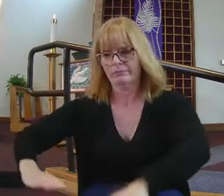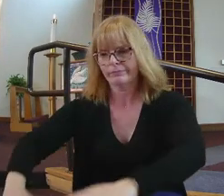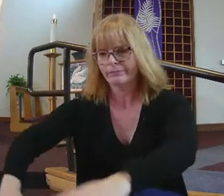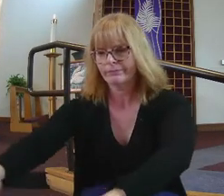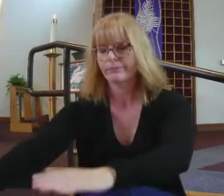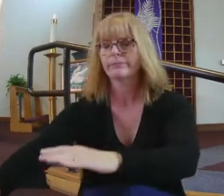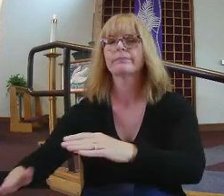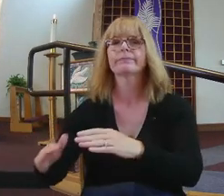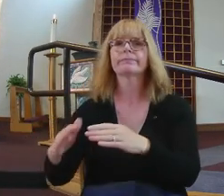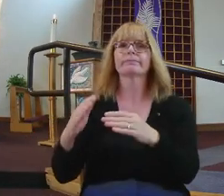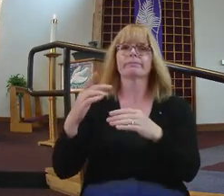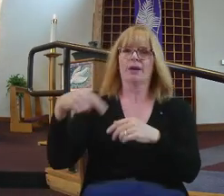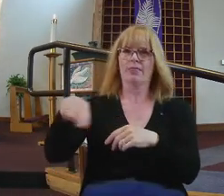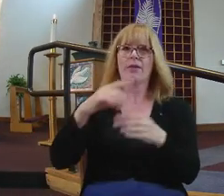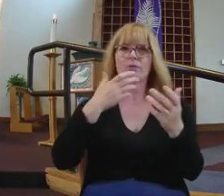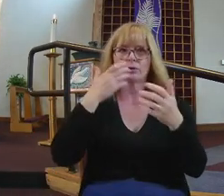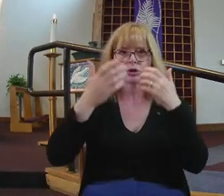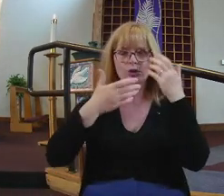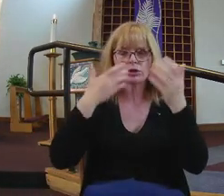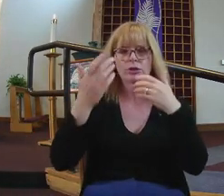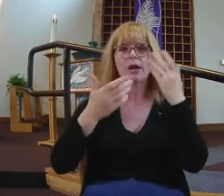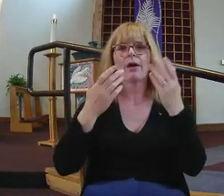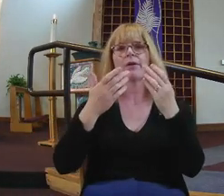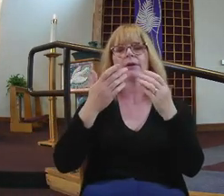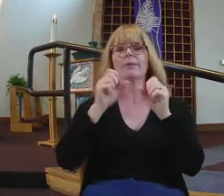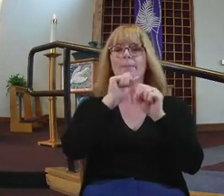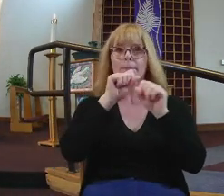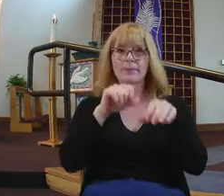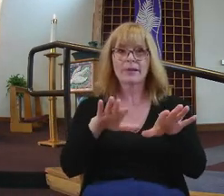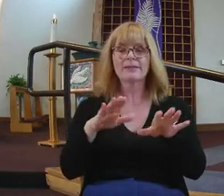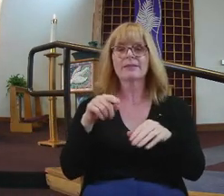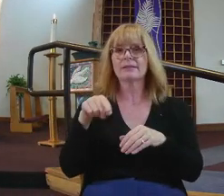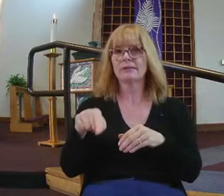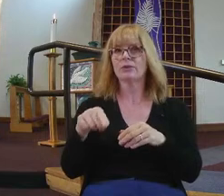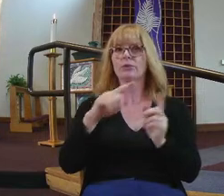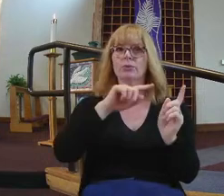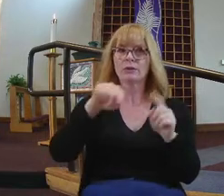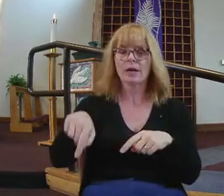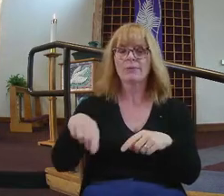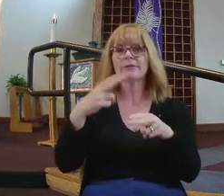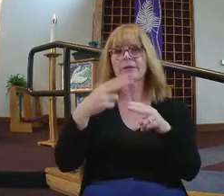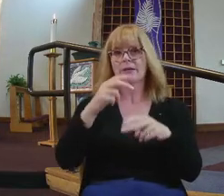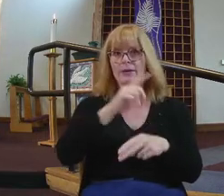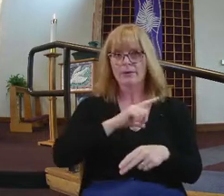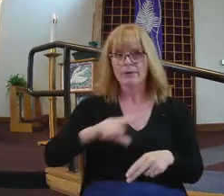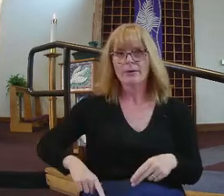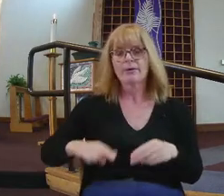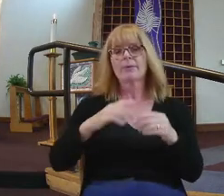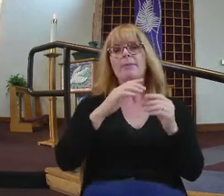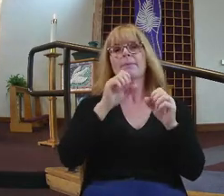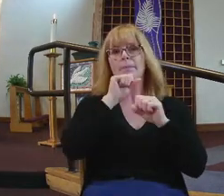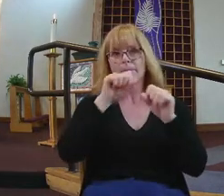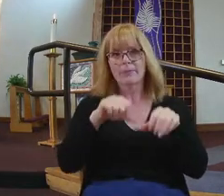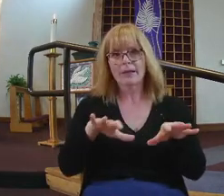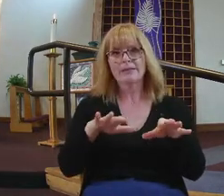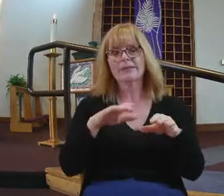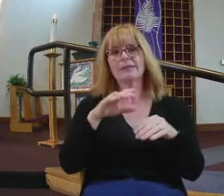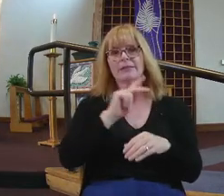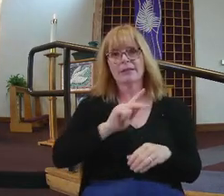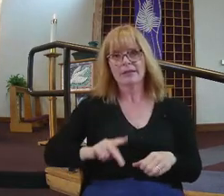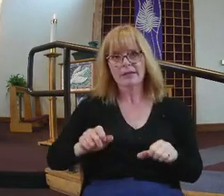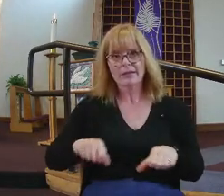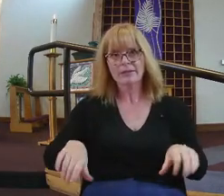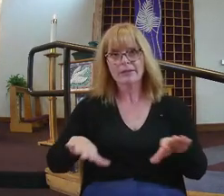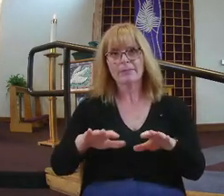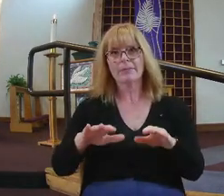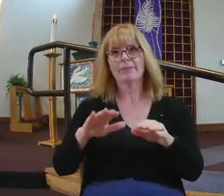"Hosanna! Blessed is the one who comes in the name of the Lord. Blessed is the coming of the kingdom of David. Hosanna in the highest